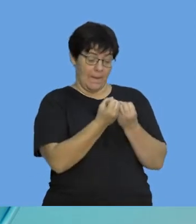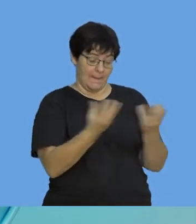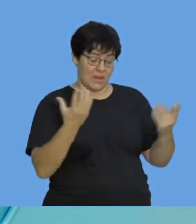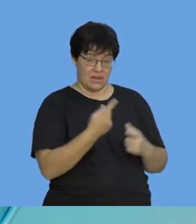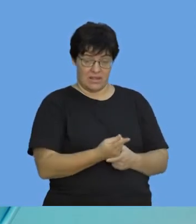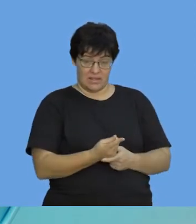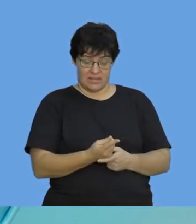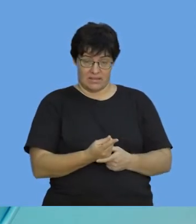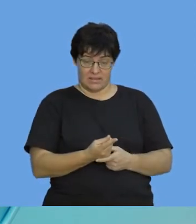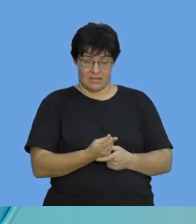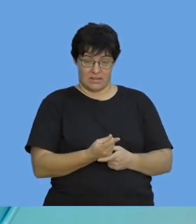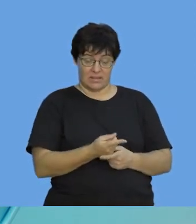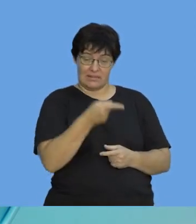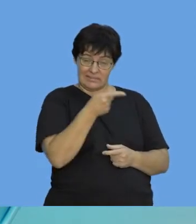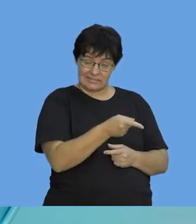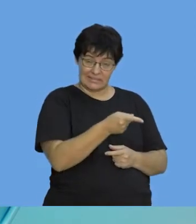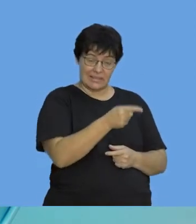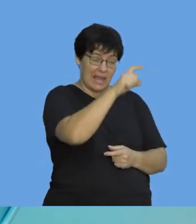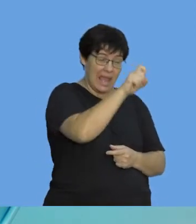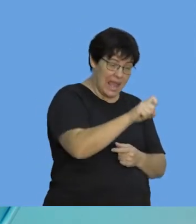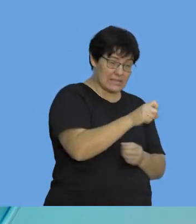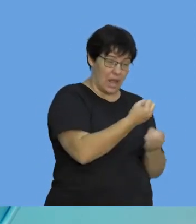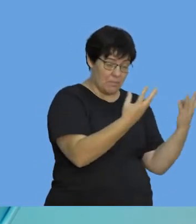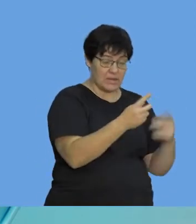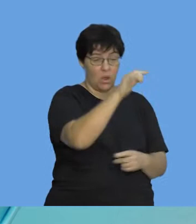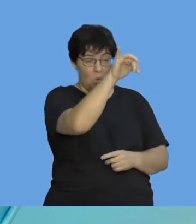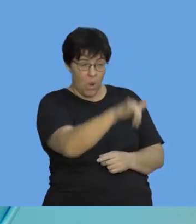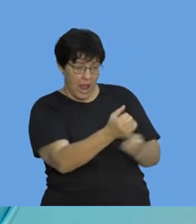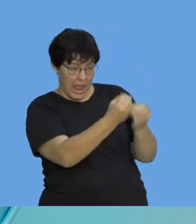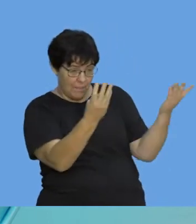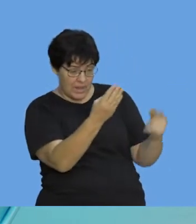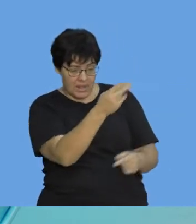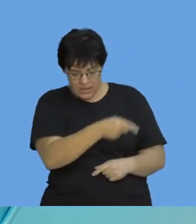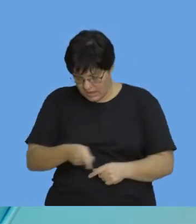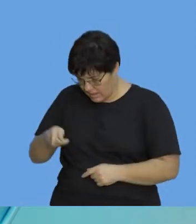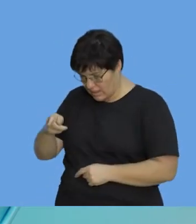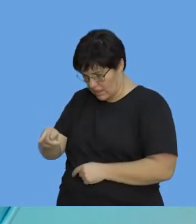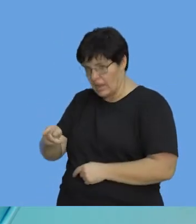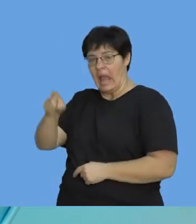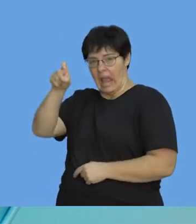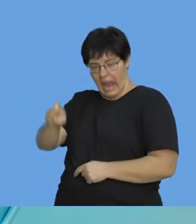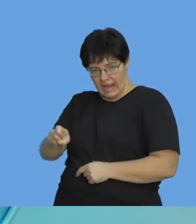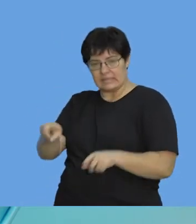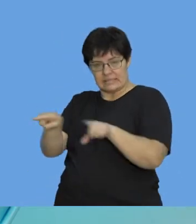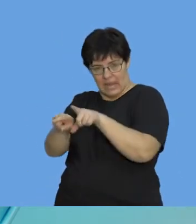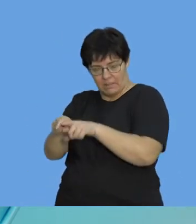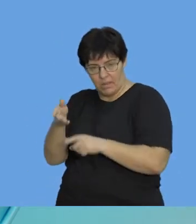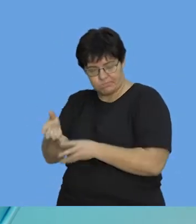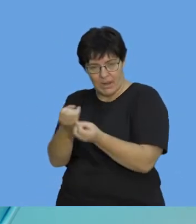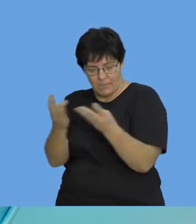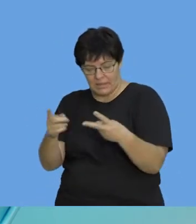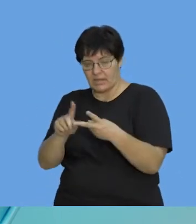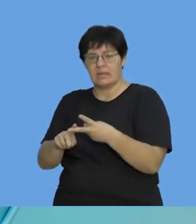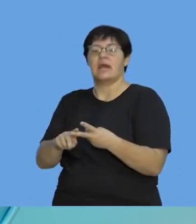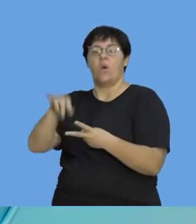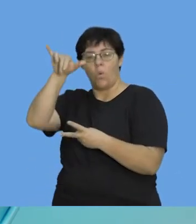whatever amount of these ingredients that you start with, okay, it should give you, the same amount of, of the